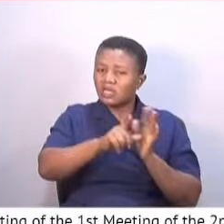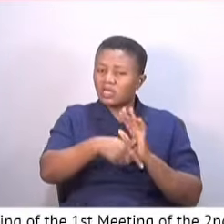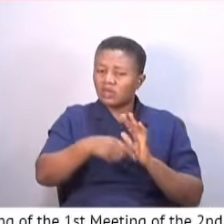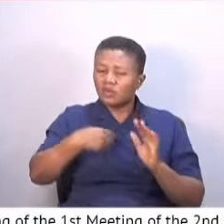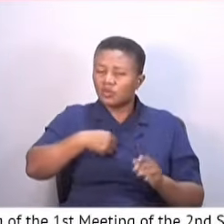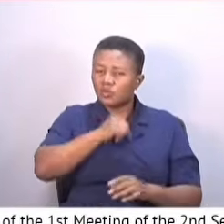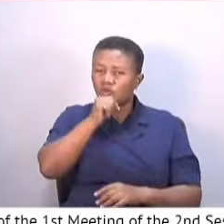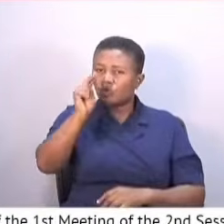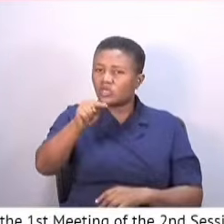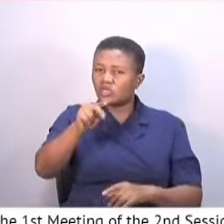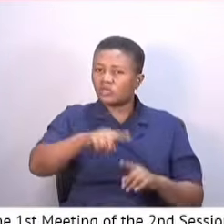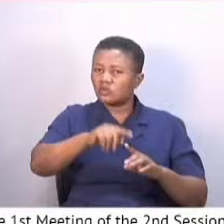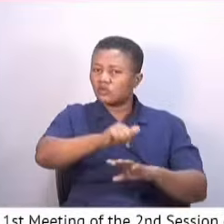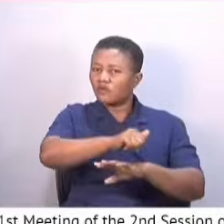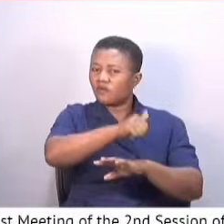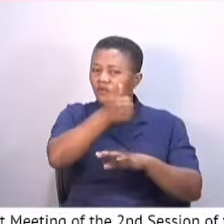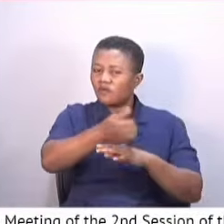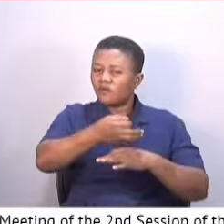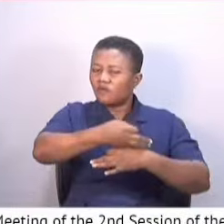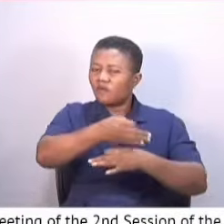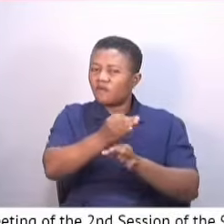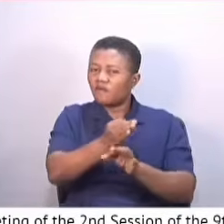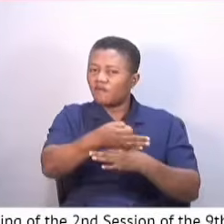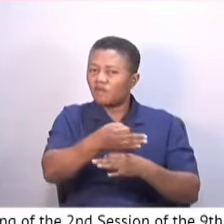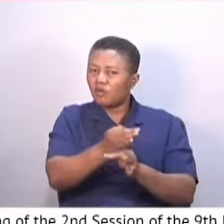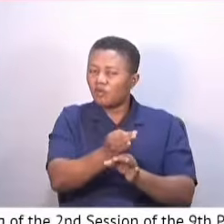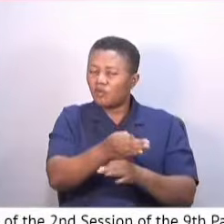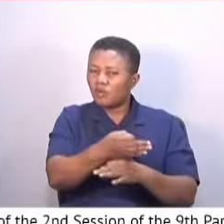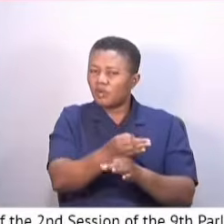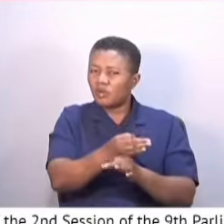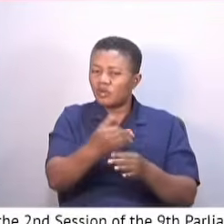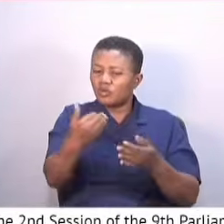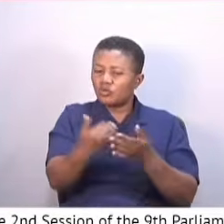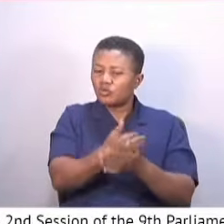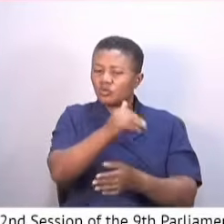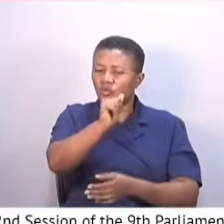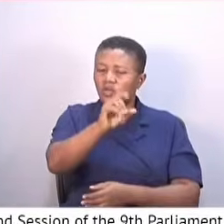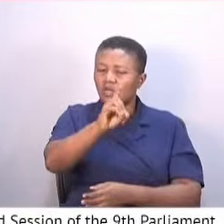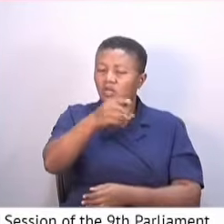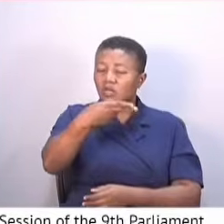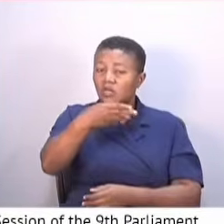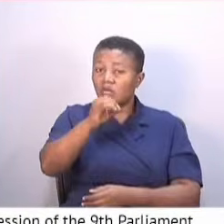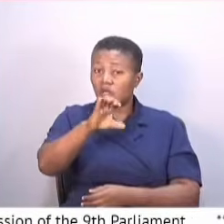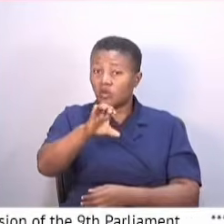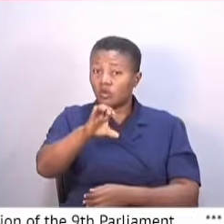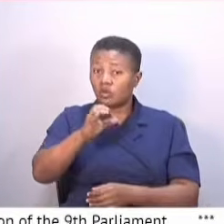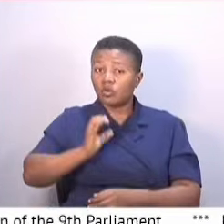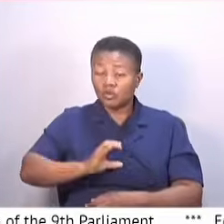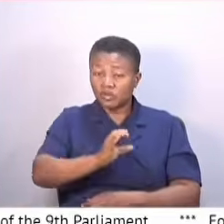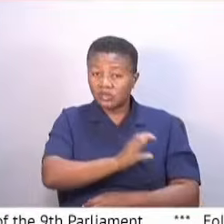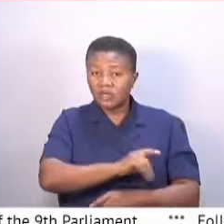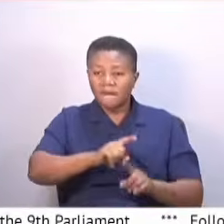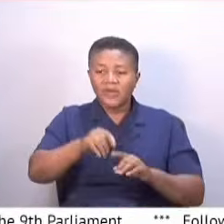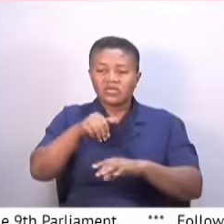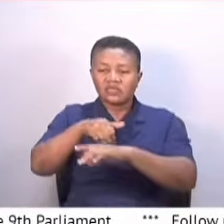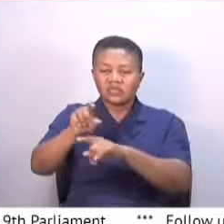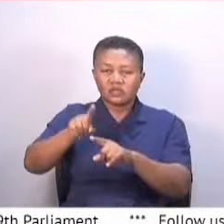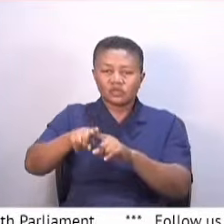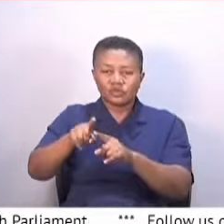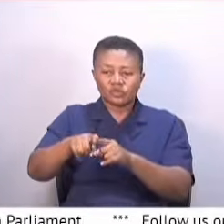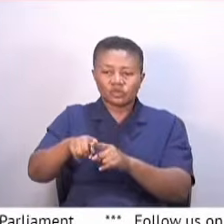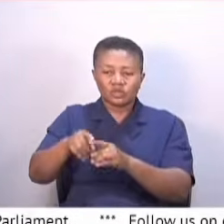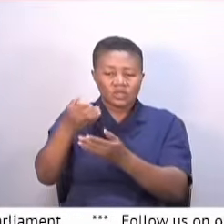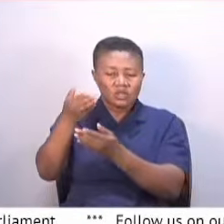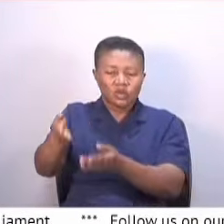special committee to deal with that, but you rather refer the matter to that substantive committee. So